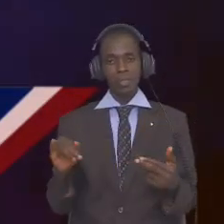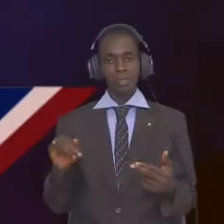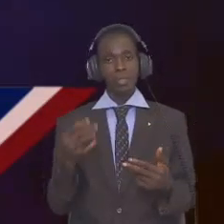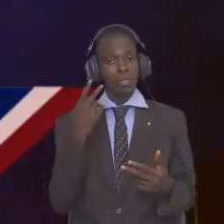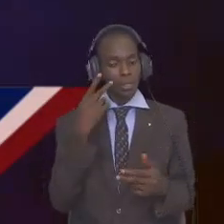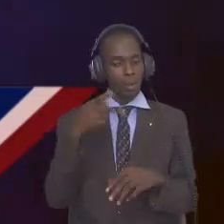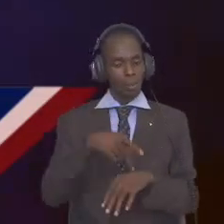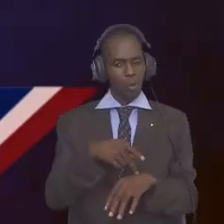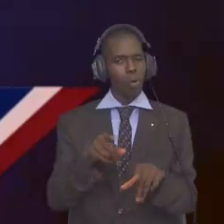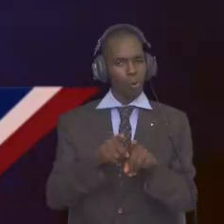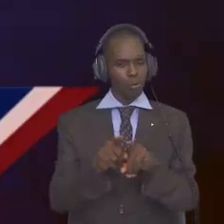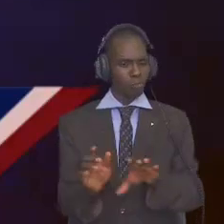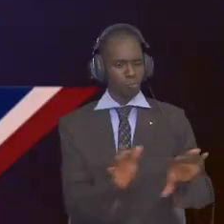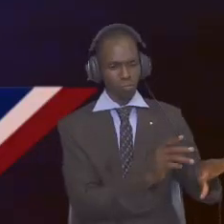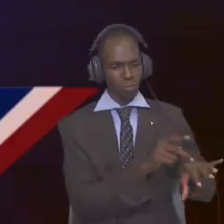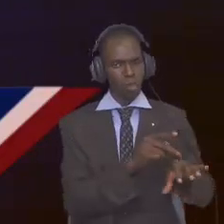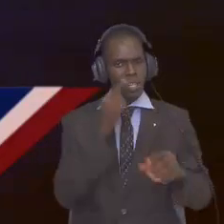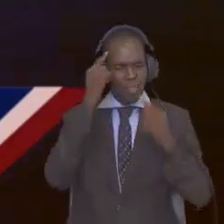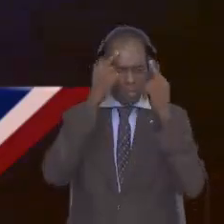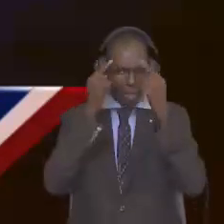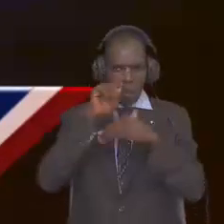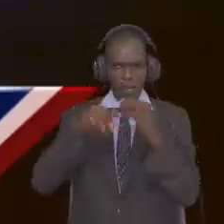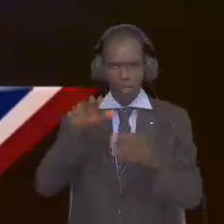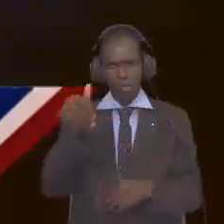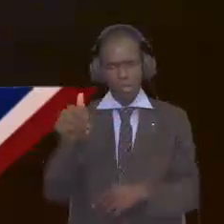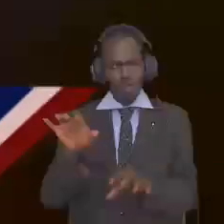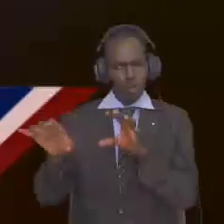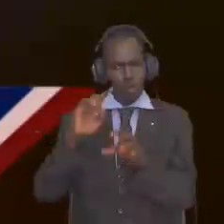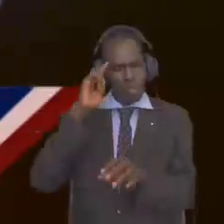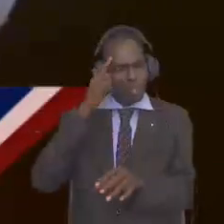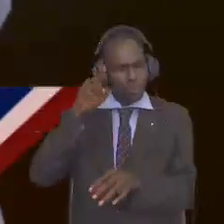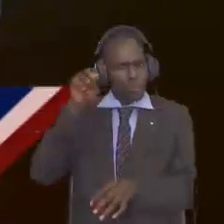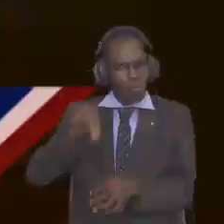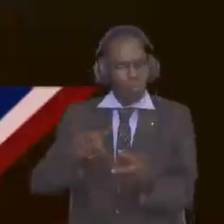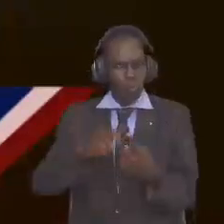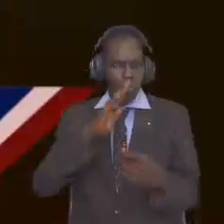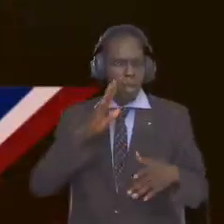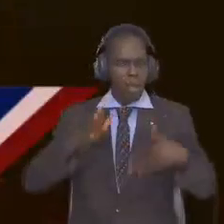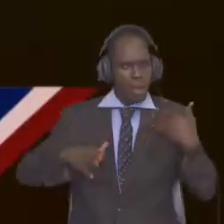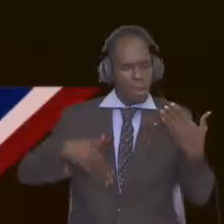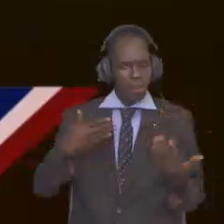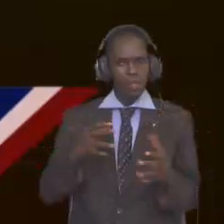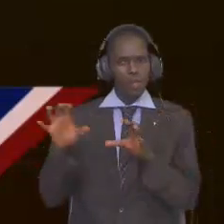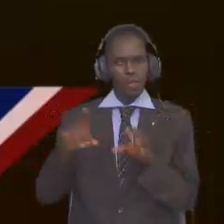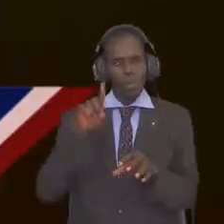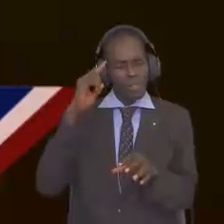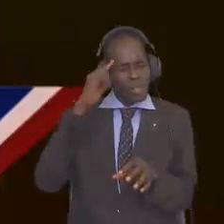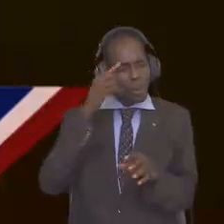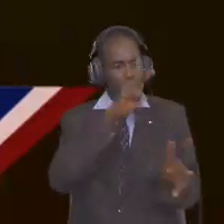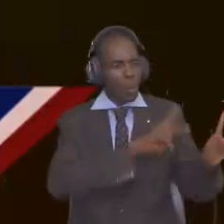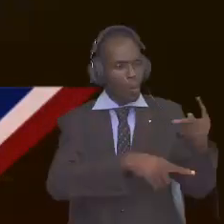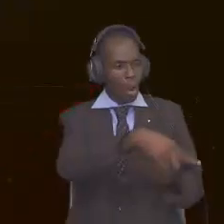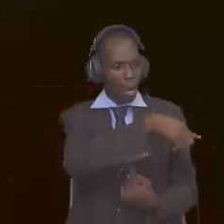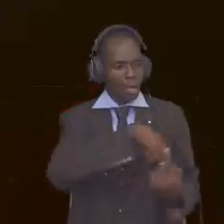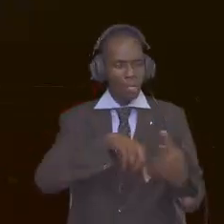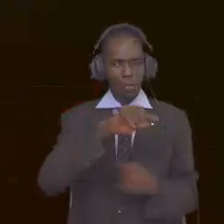think about yourself. Did you ever think that you need to be joyful? And the people around you, do they ever think you need to